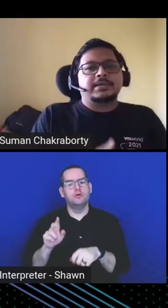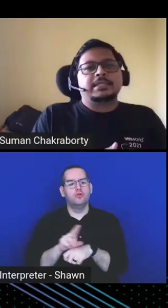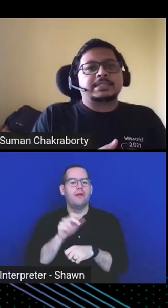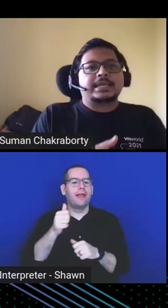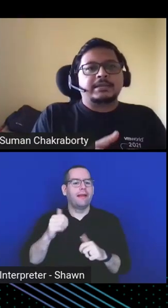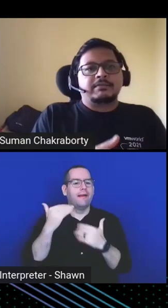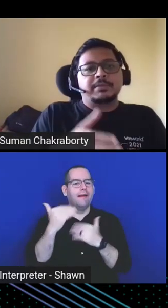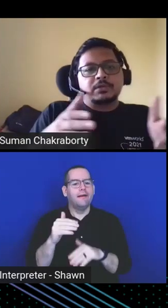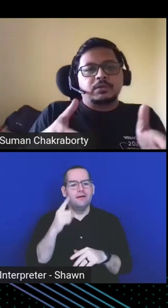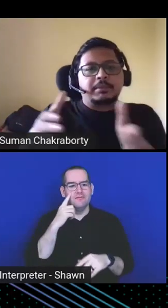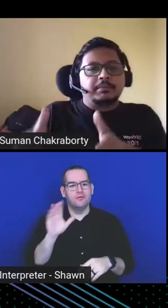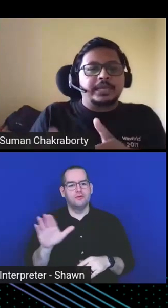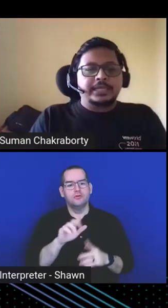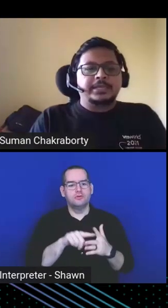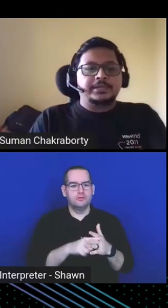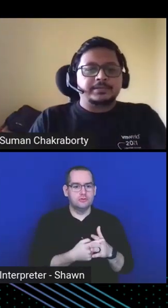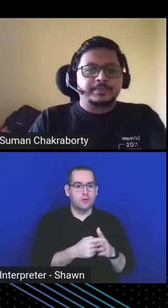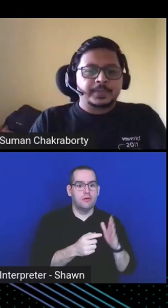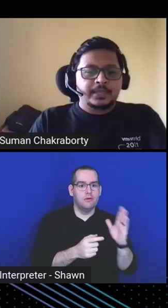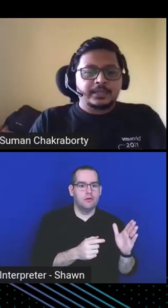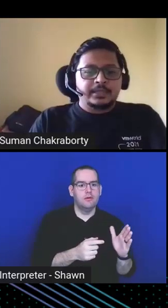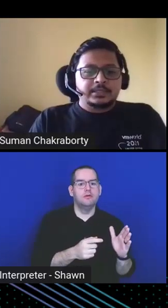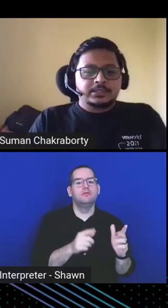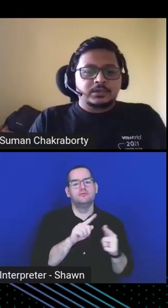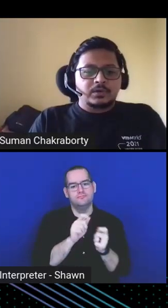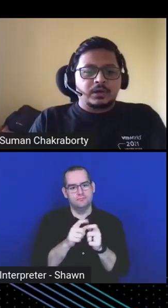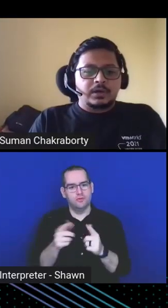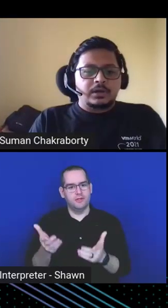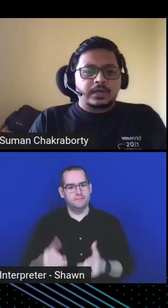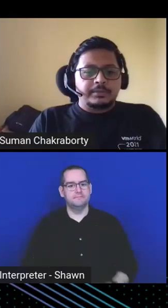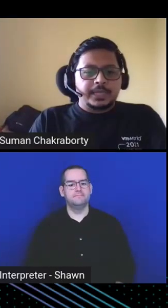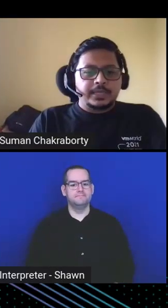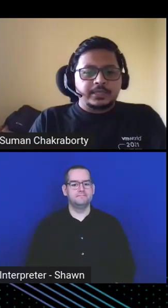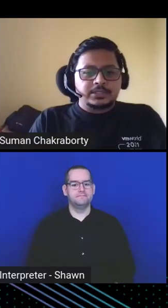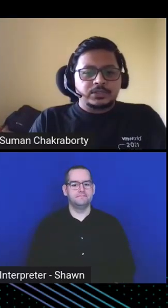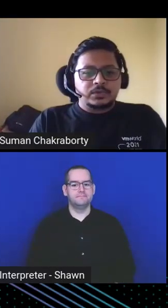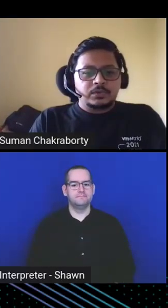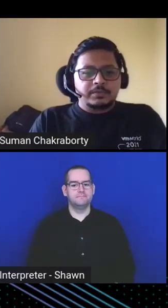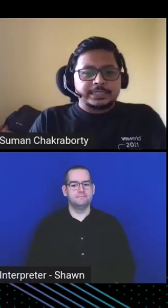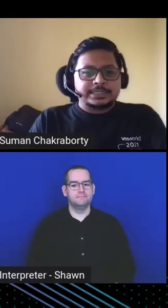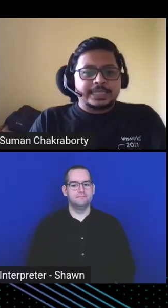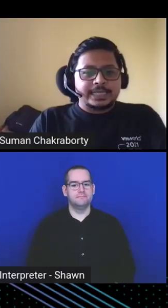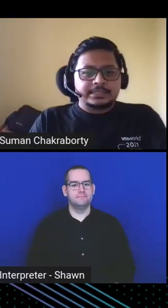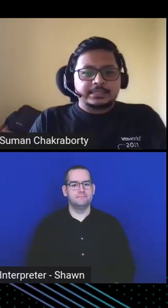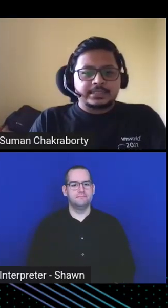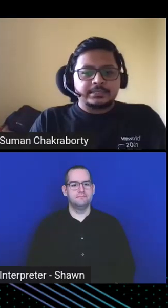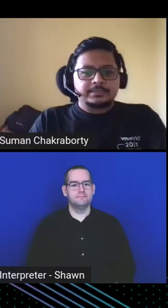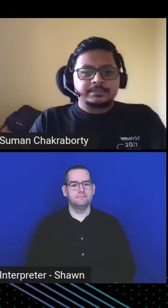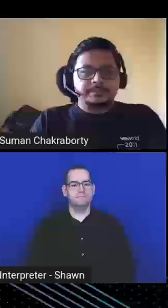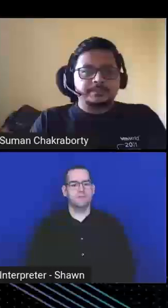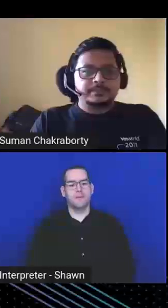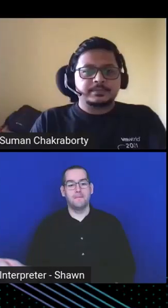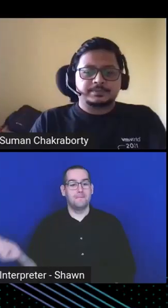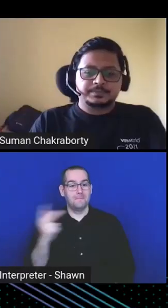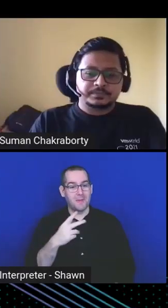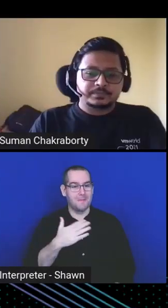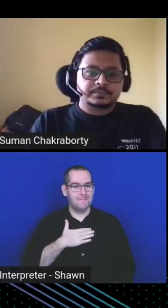is there in the static environment to comply here. So coming to my slides then,